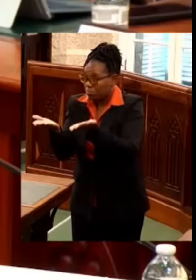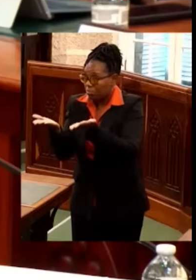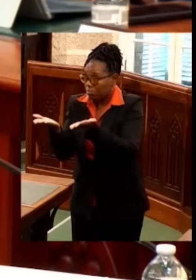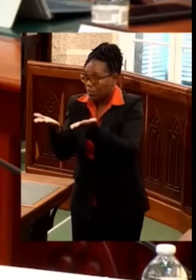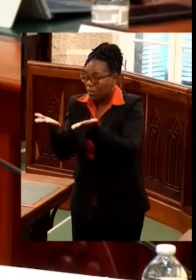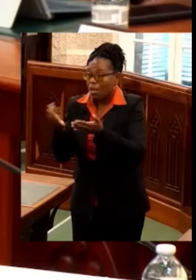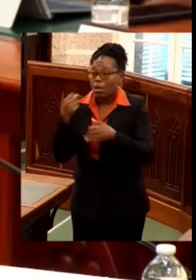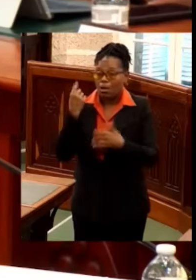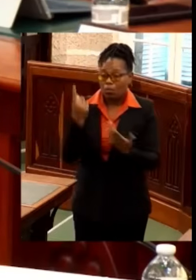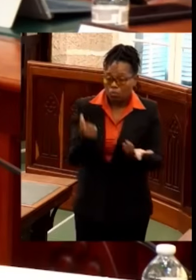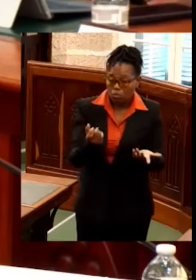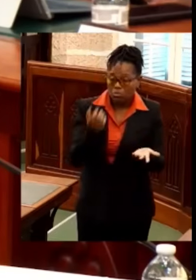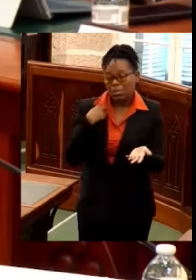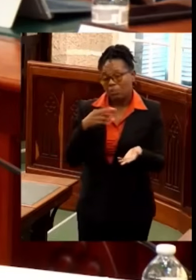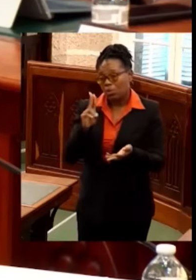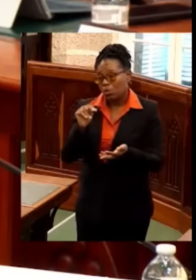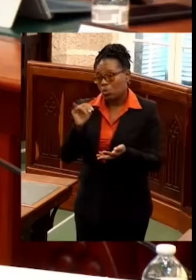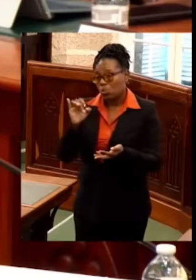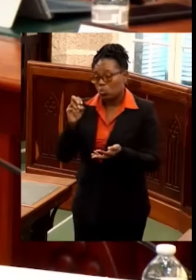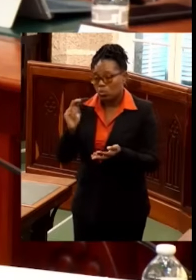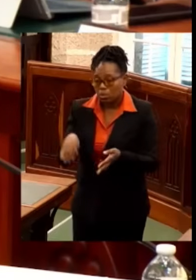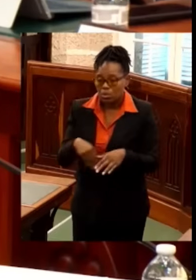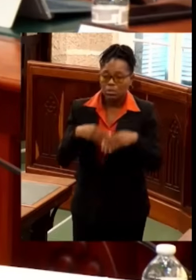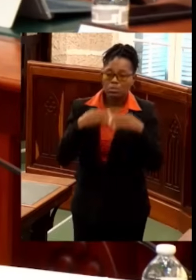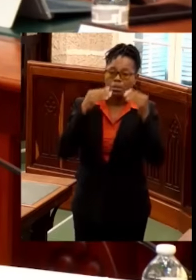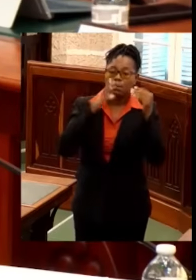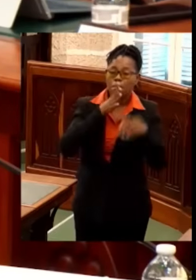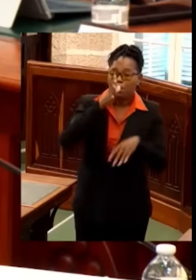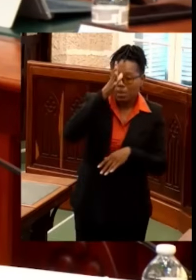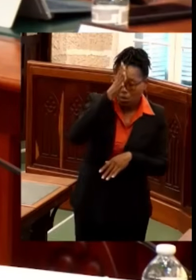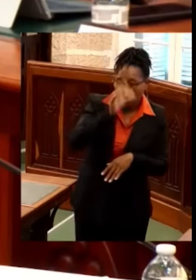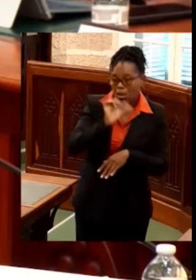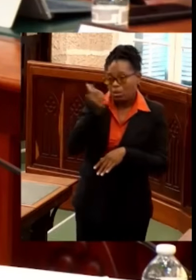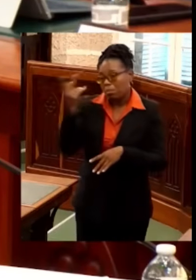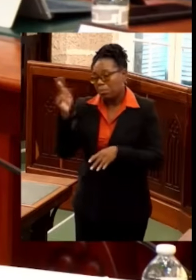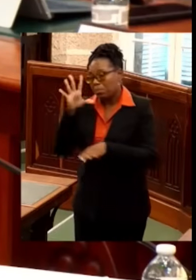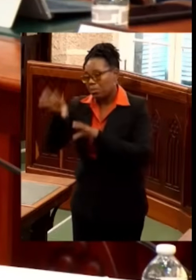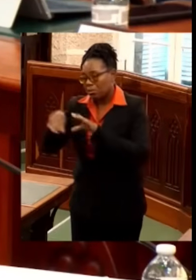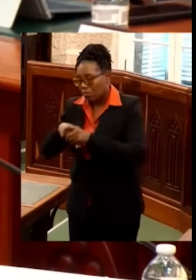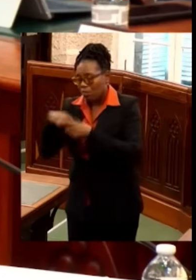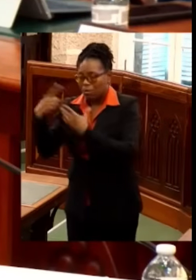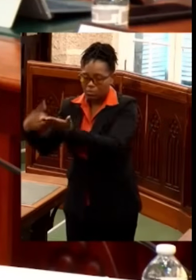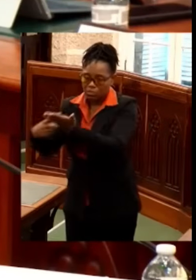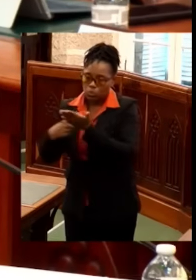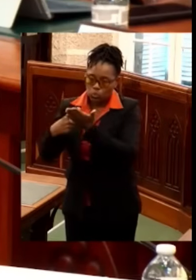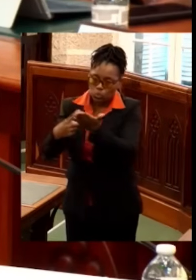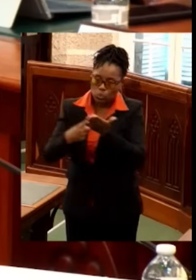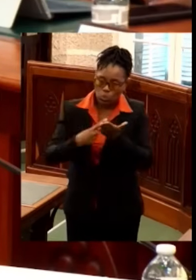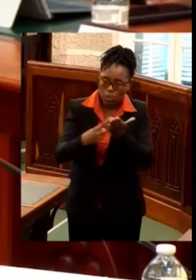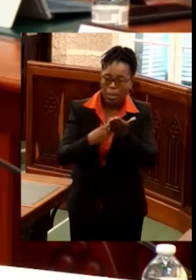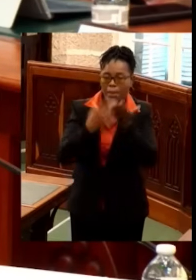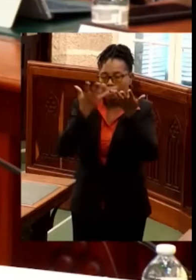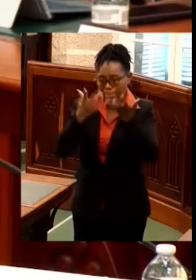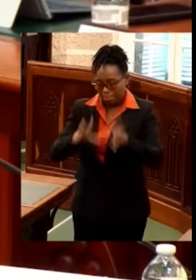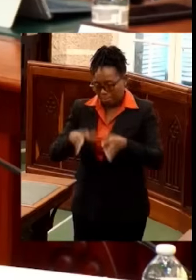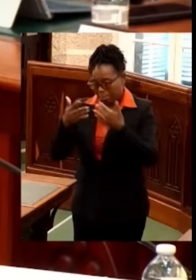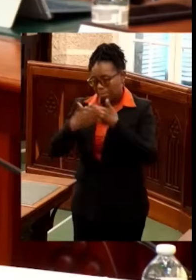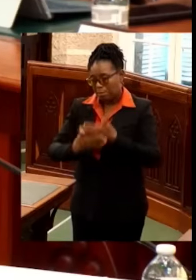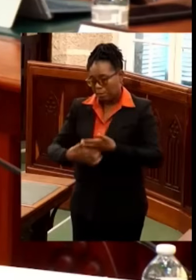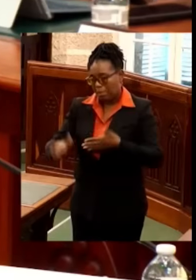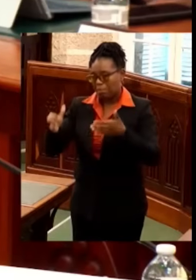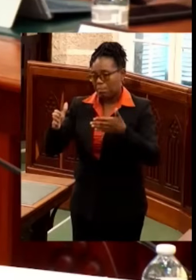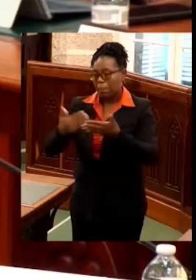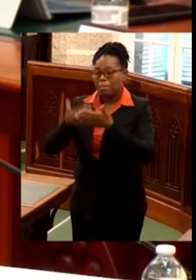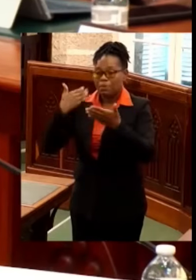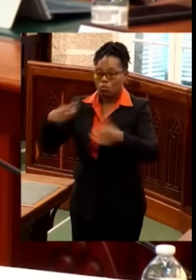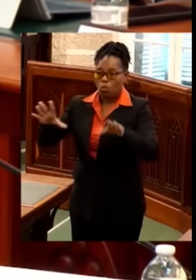with the unions and, the parents and other stakeholders. We have to engage in a lot of discussion before it's finalized. But we